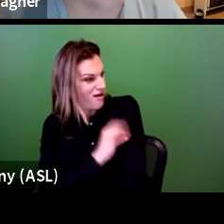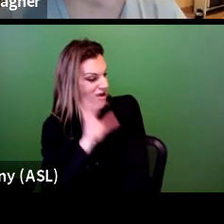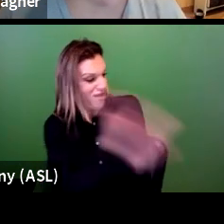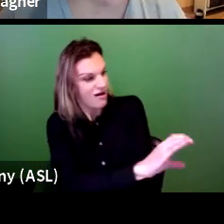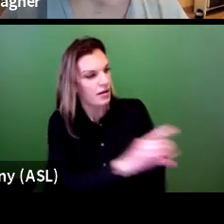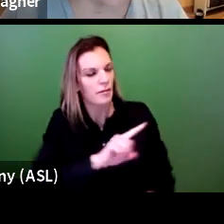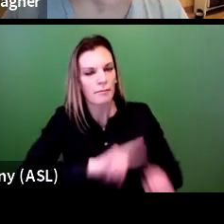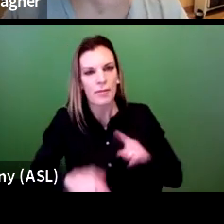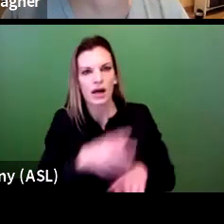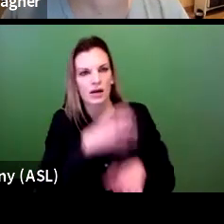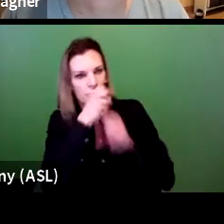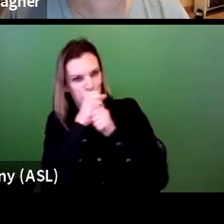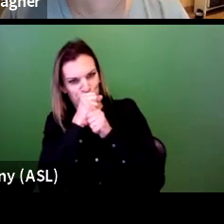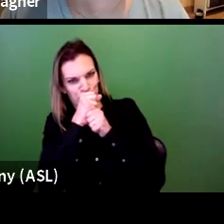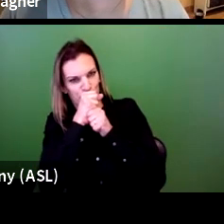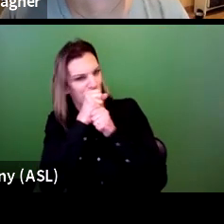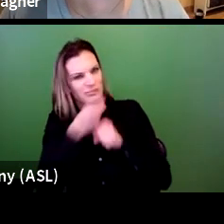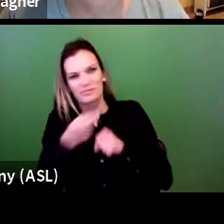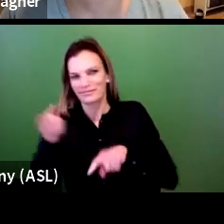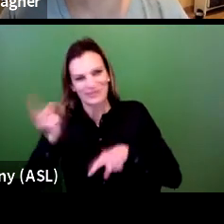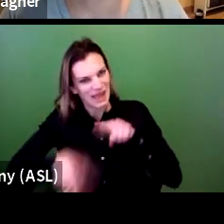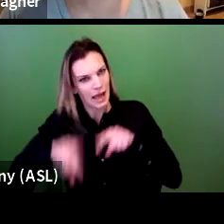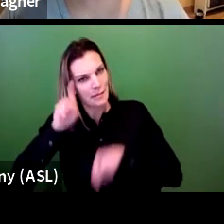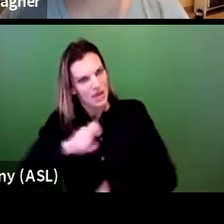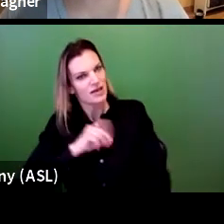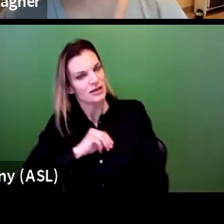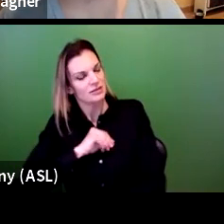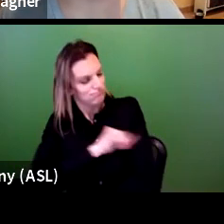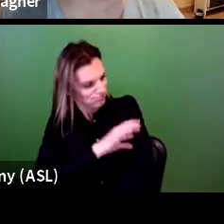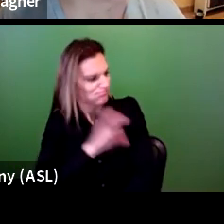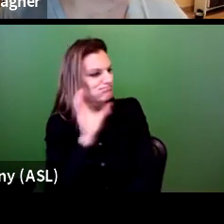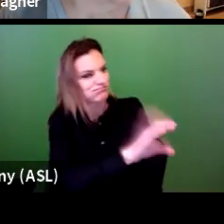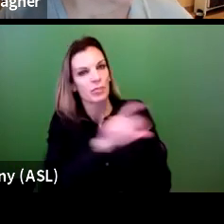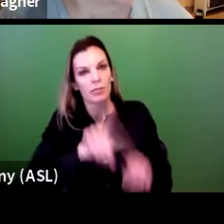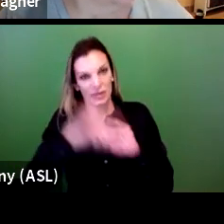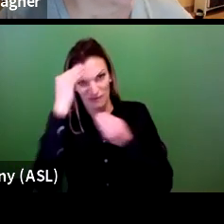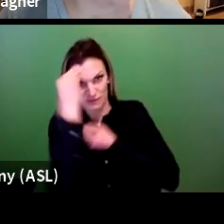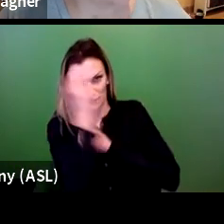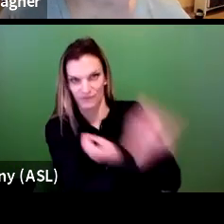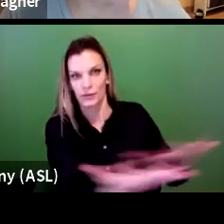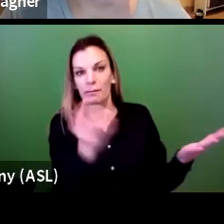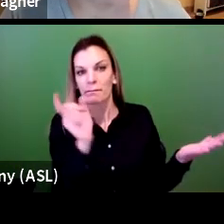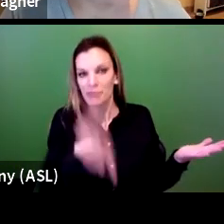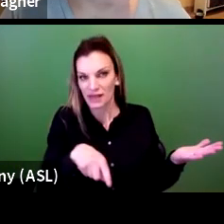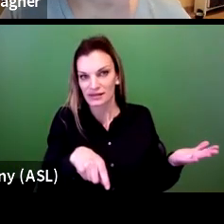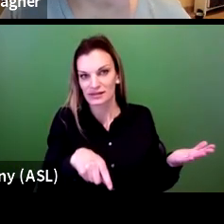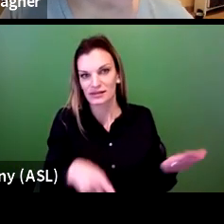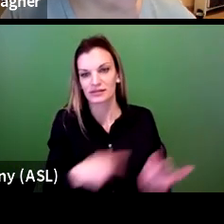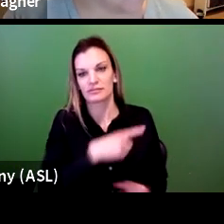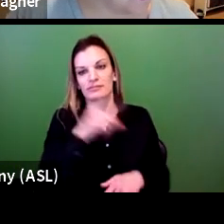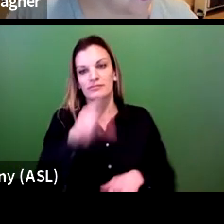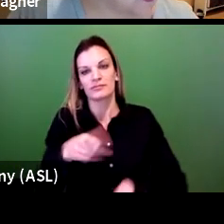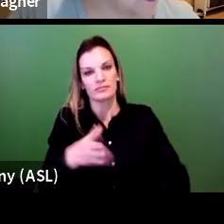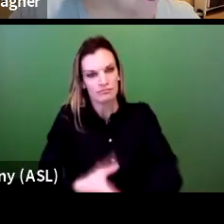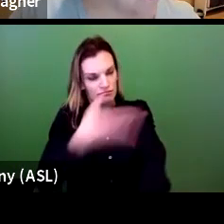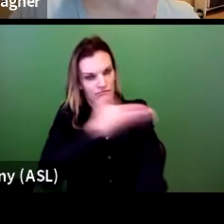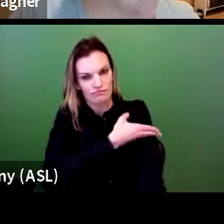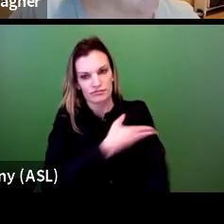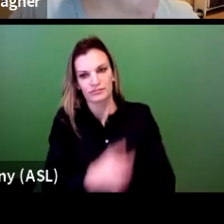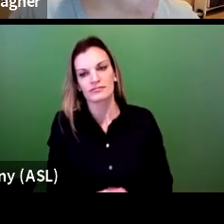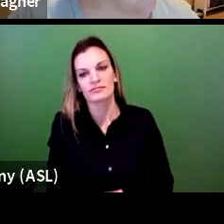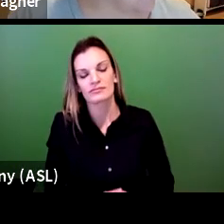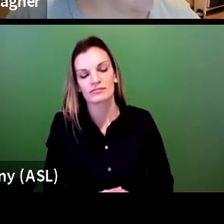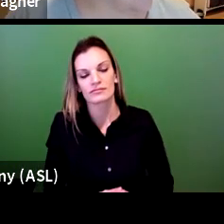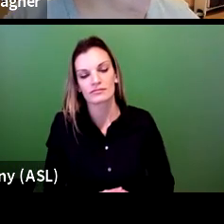the information without which power is abused. And finally, the advancement and diffusion of knowledge is the